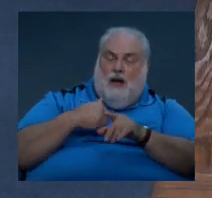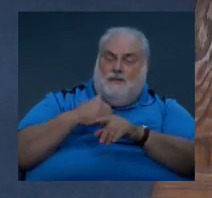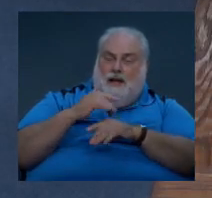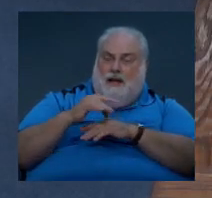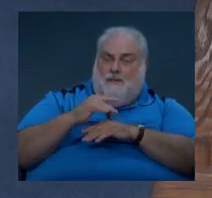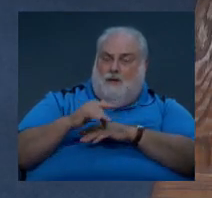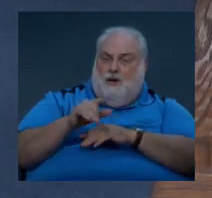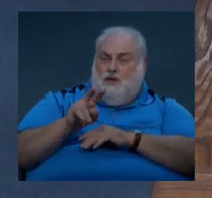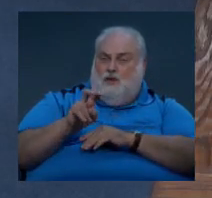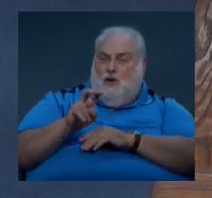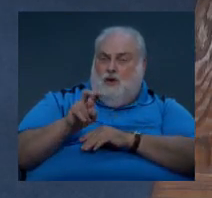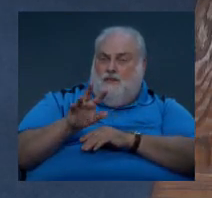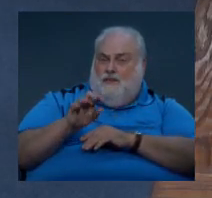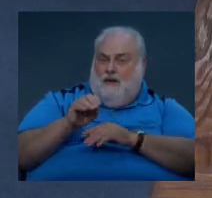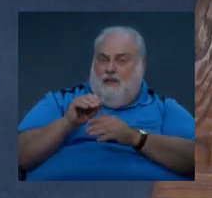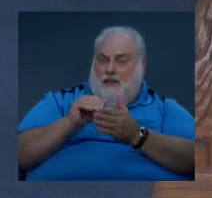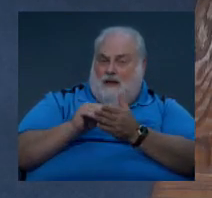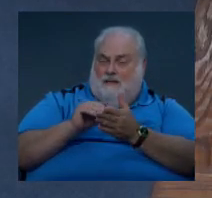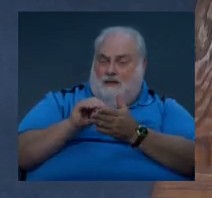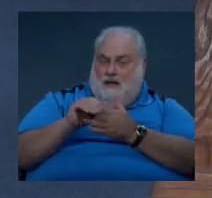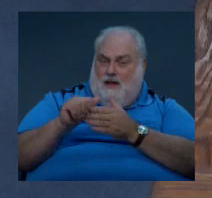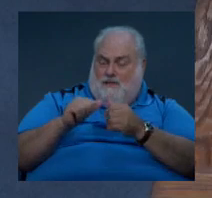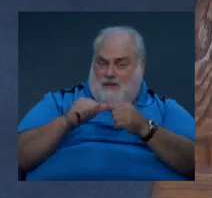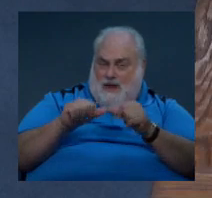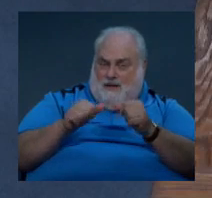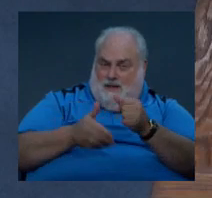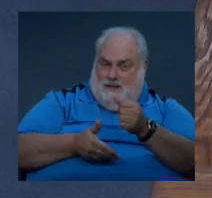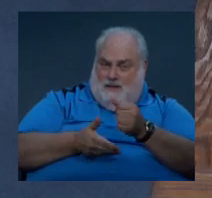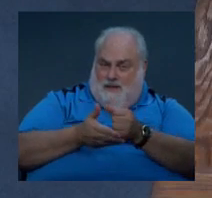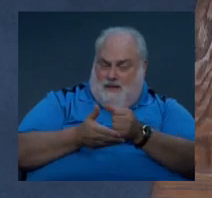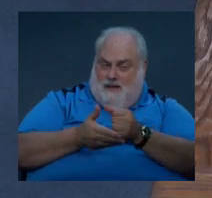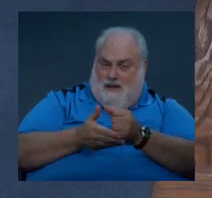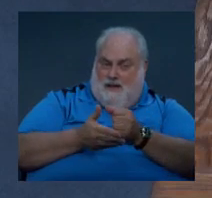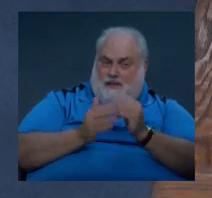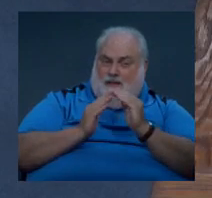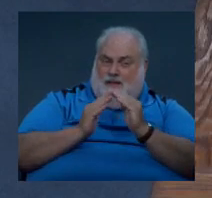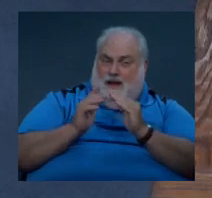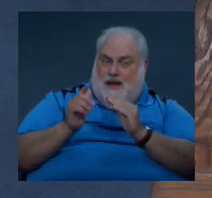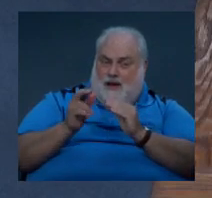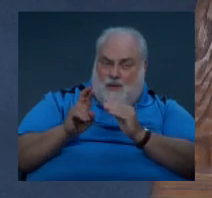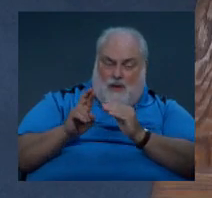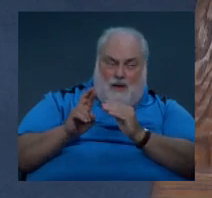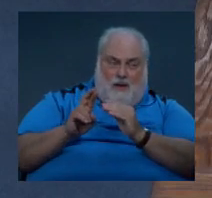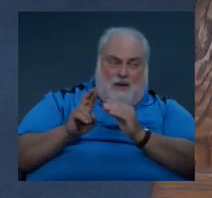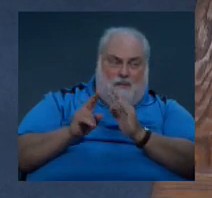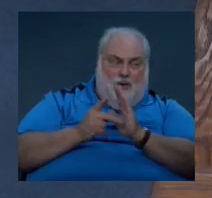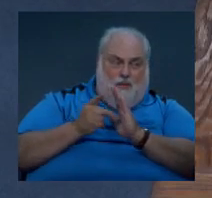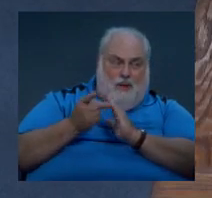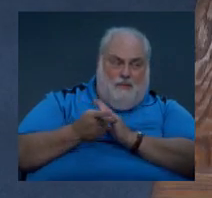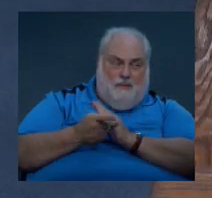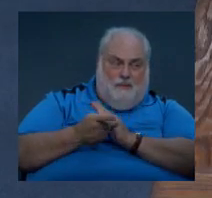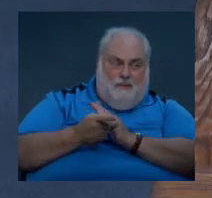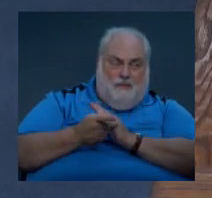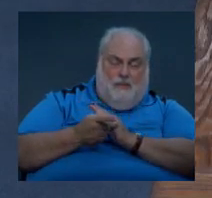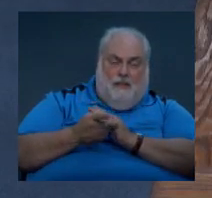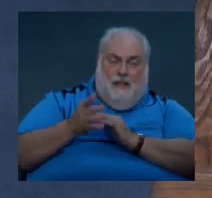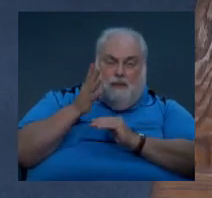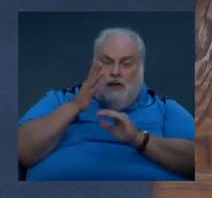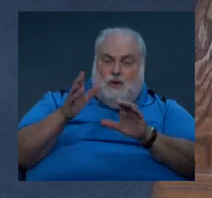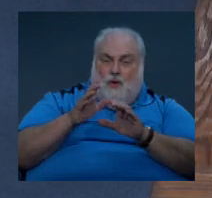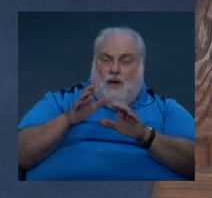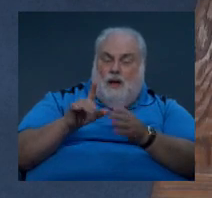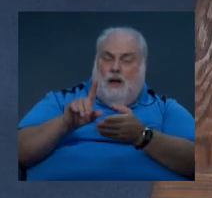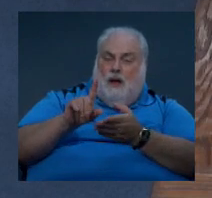little over $250,000 for down payment assistance. That's the City of Little Rock Down Payment Assistance Program. We will be doing a